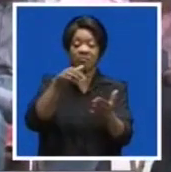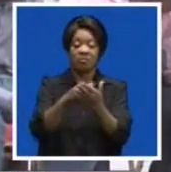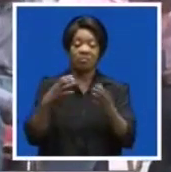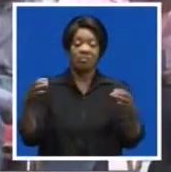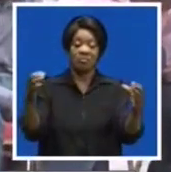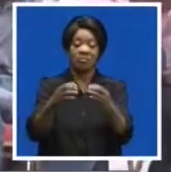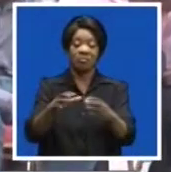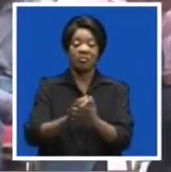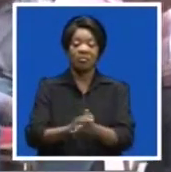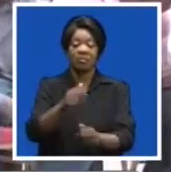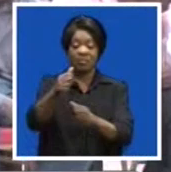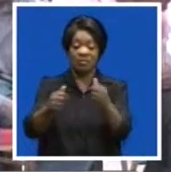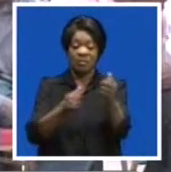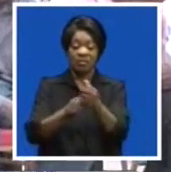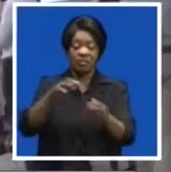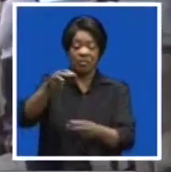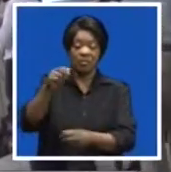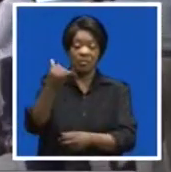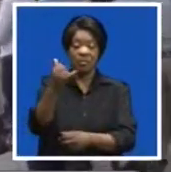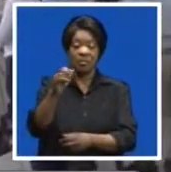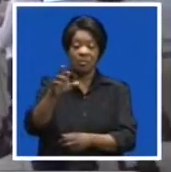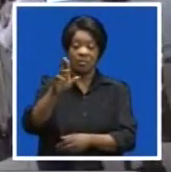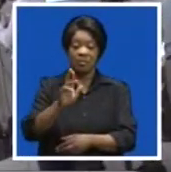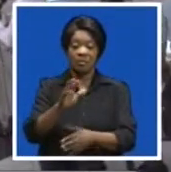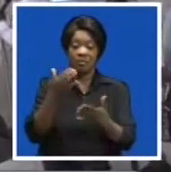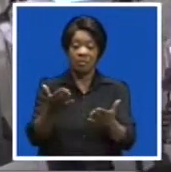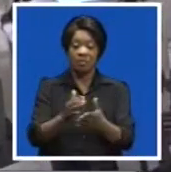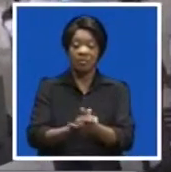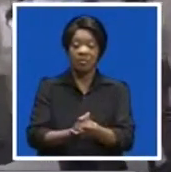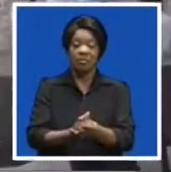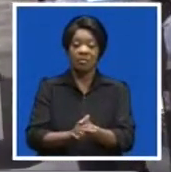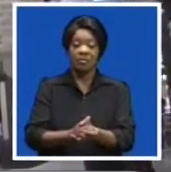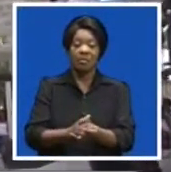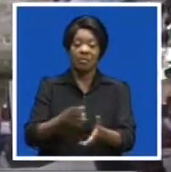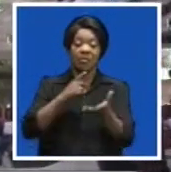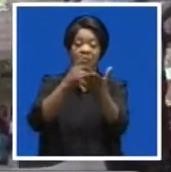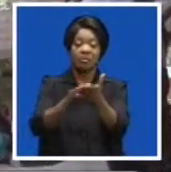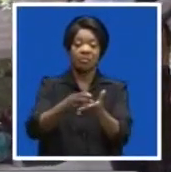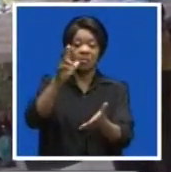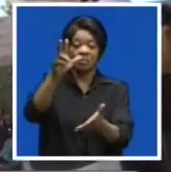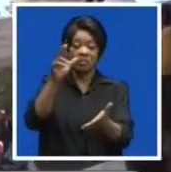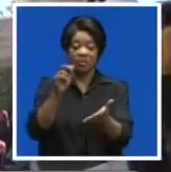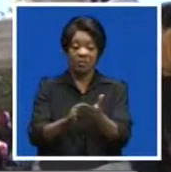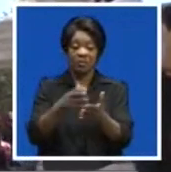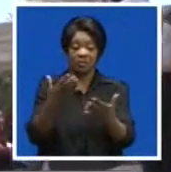Choma Deputy Mayor, and some councillors. A total of about 93,000 kwacha was raised from the donations and pledges towards the